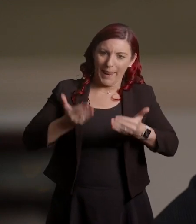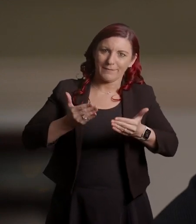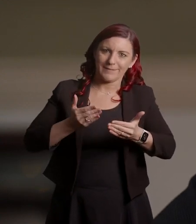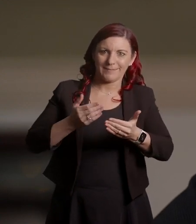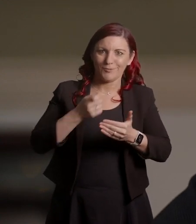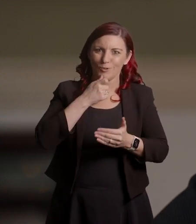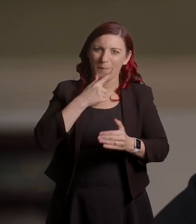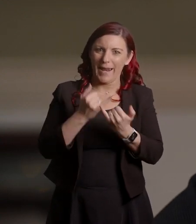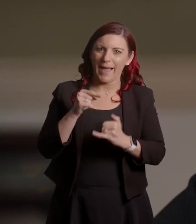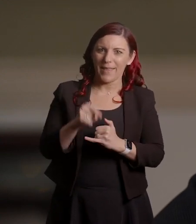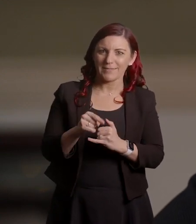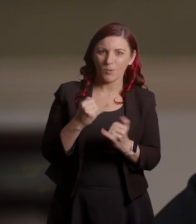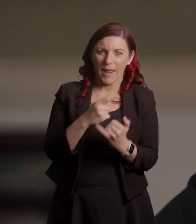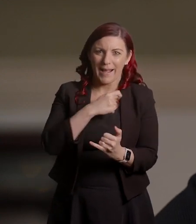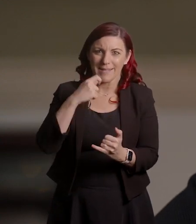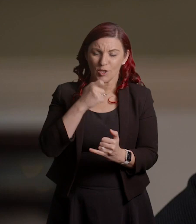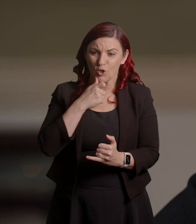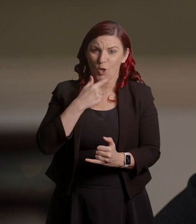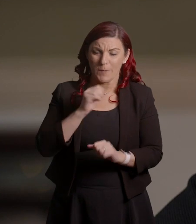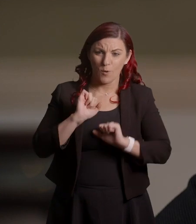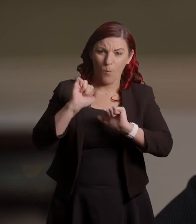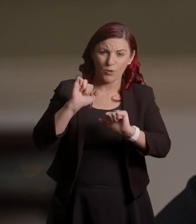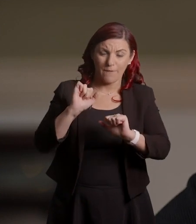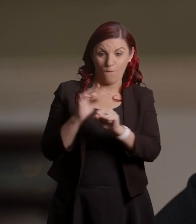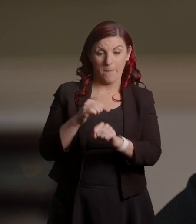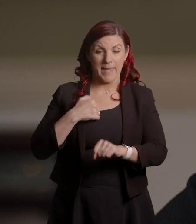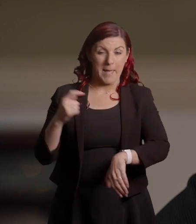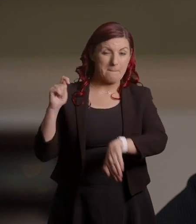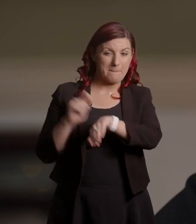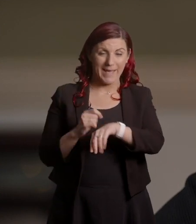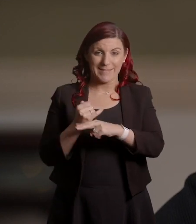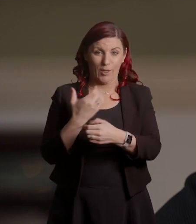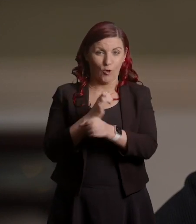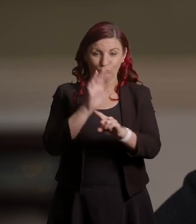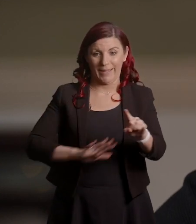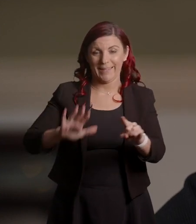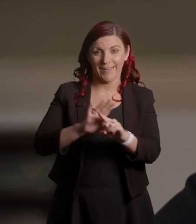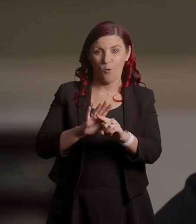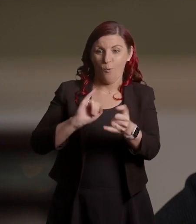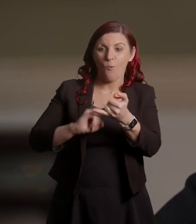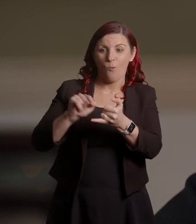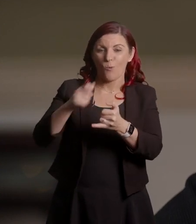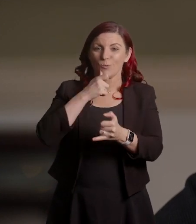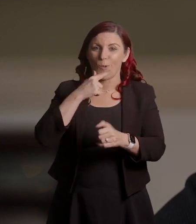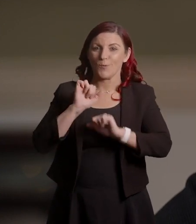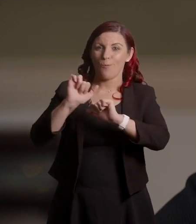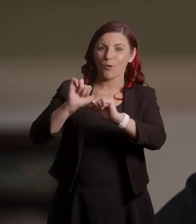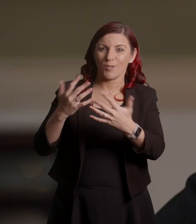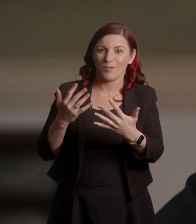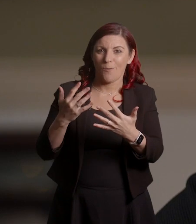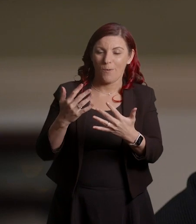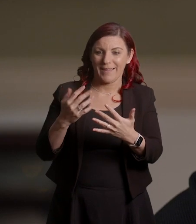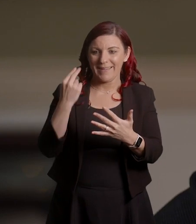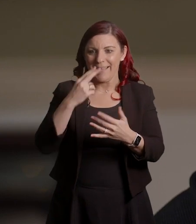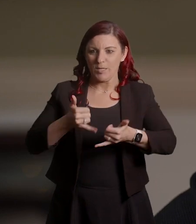is really, really special. I said, like, Dublin fans are the best fans, I think, in the country, so any way that we can